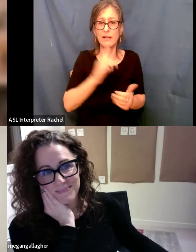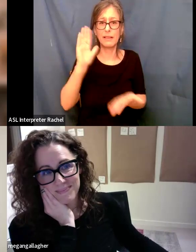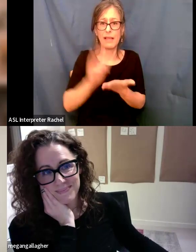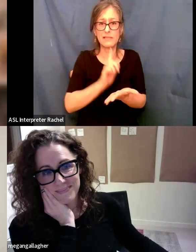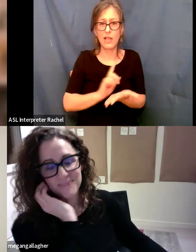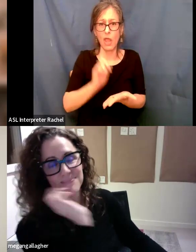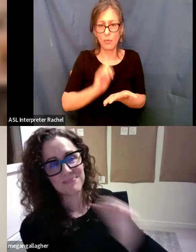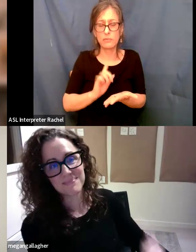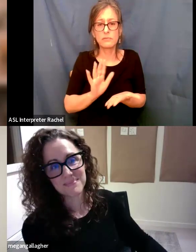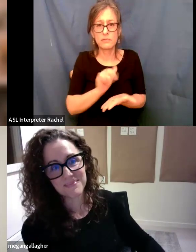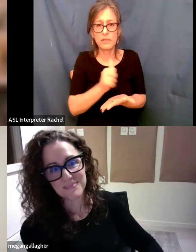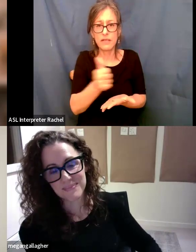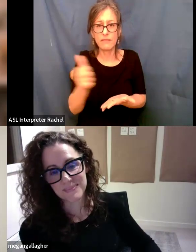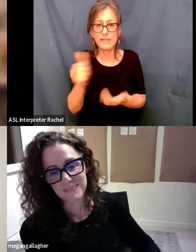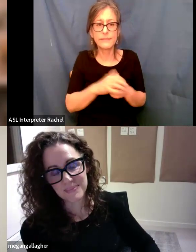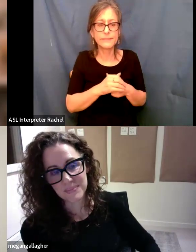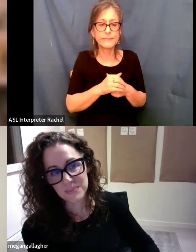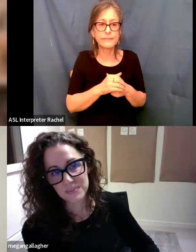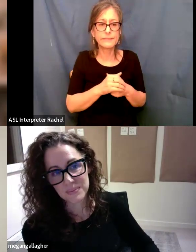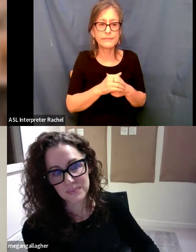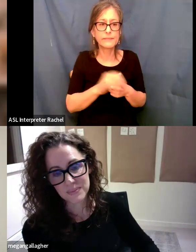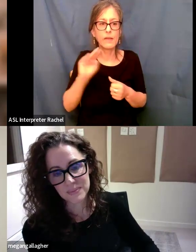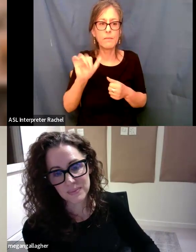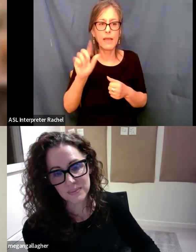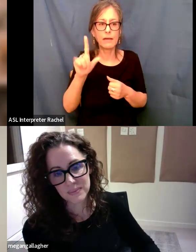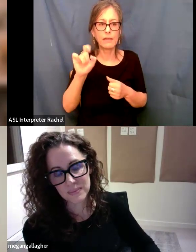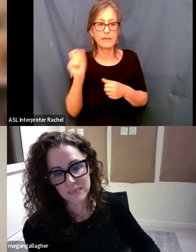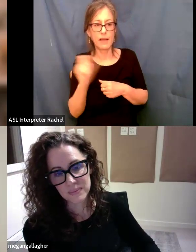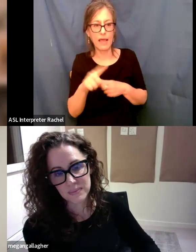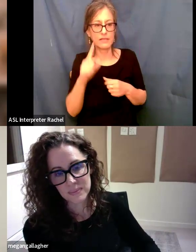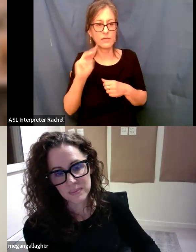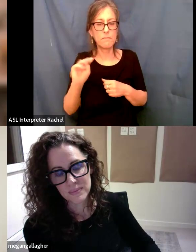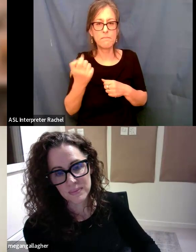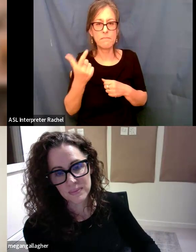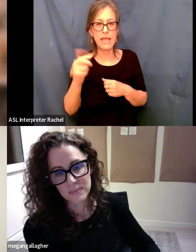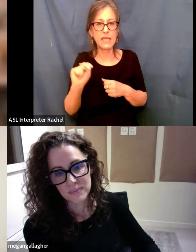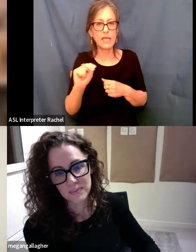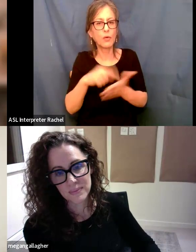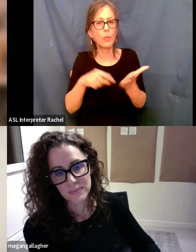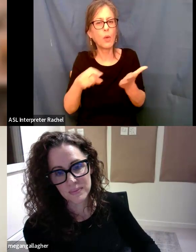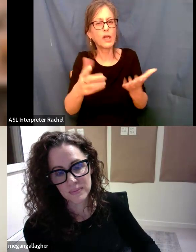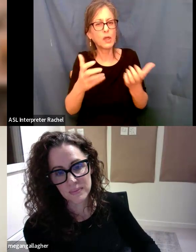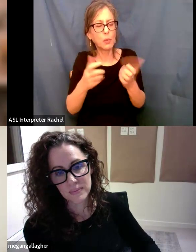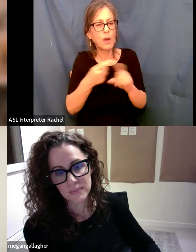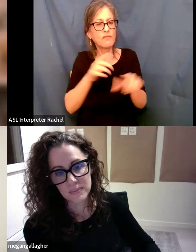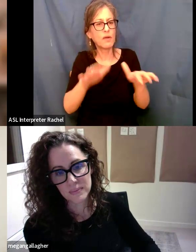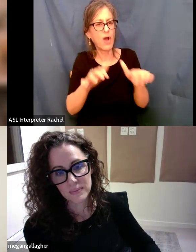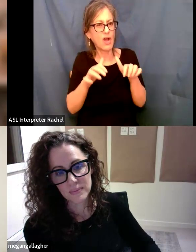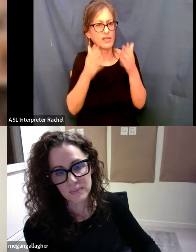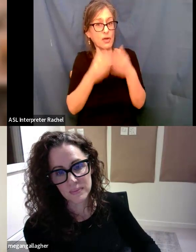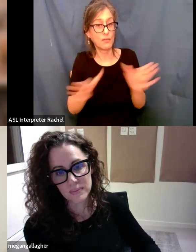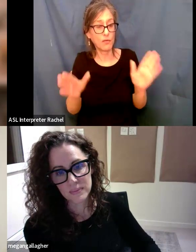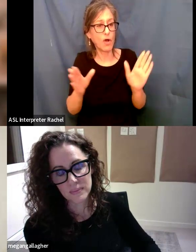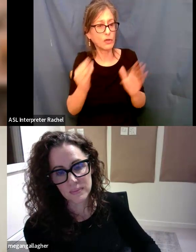Hmm. Hmm. And Megan, what about you? What do you want audiences, overall, to